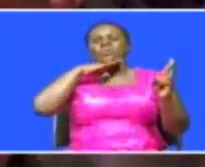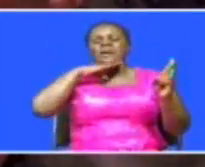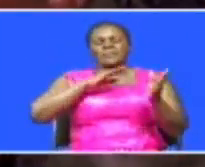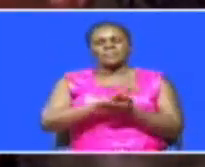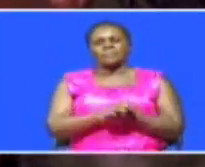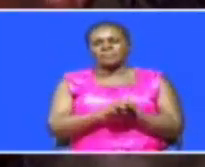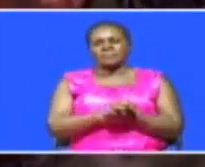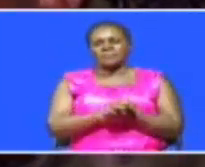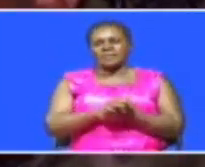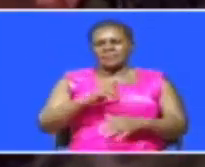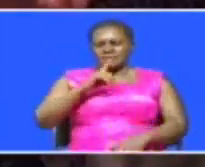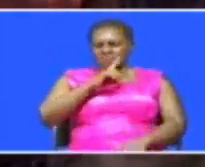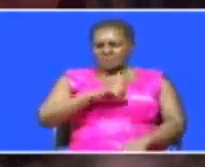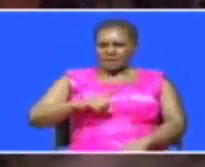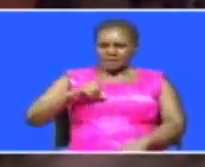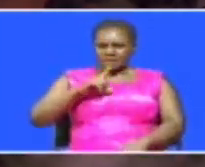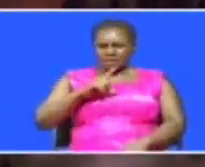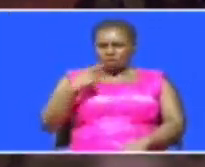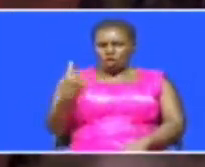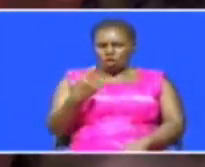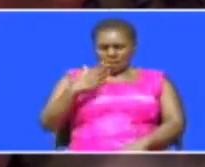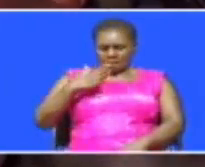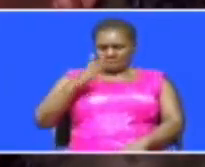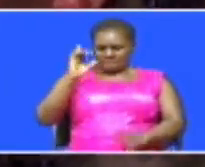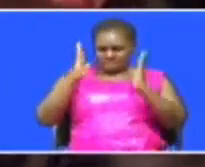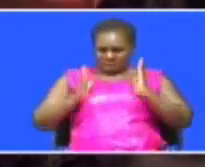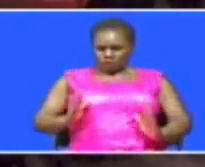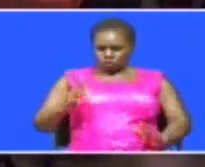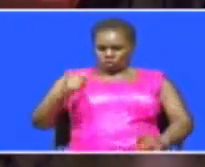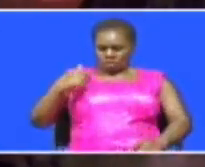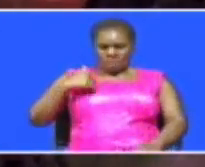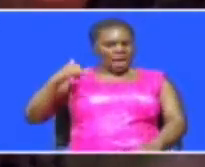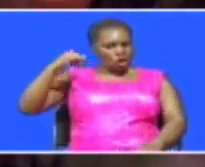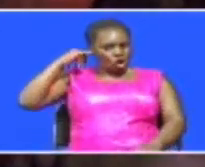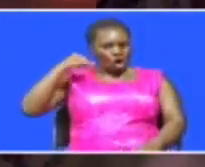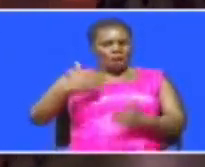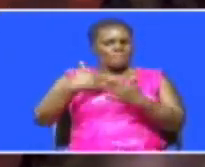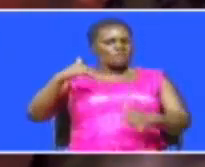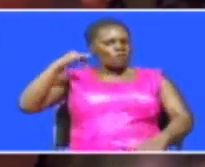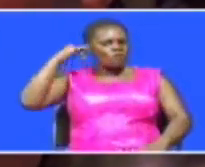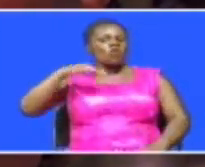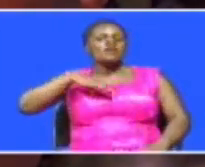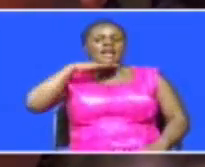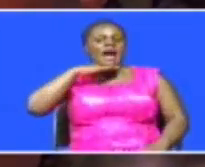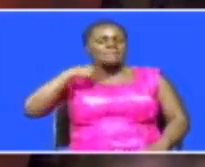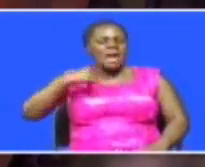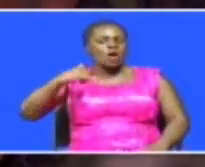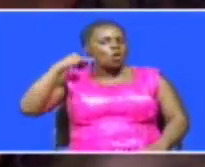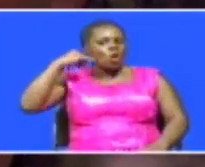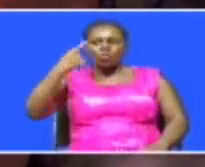I was actually the only person I called before my phone died.